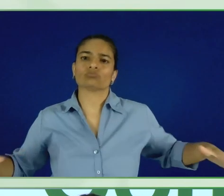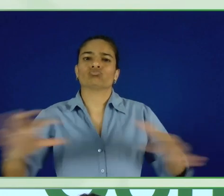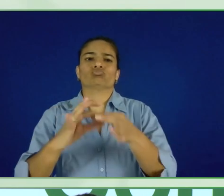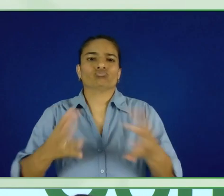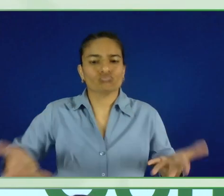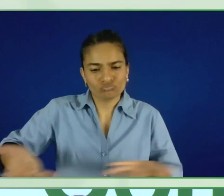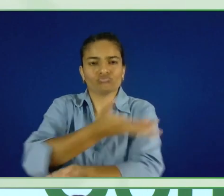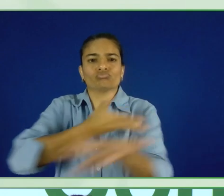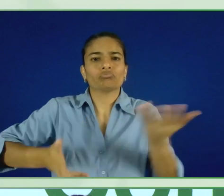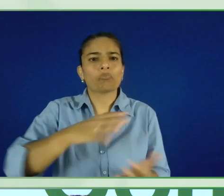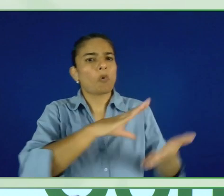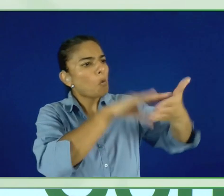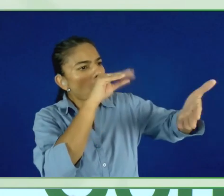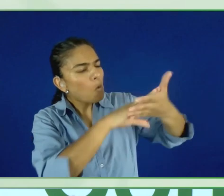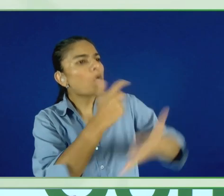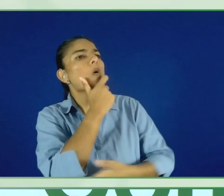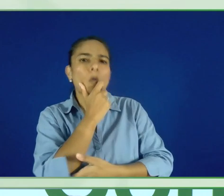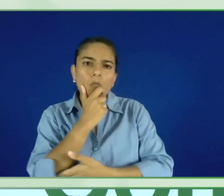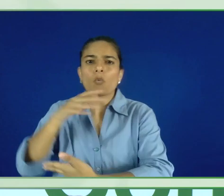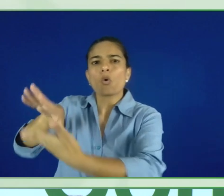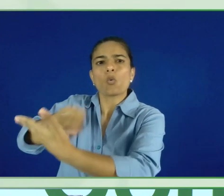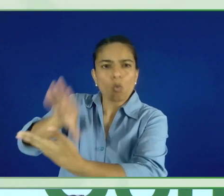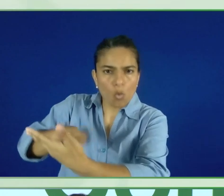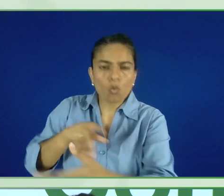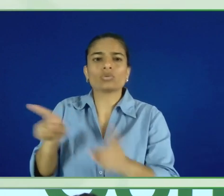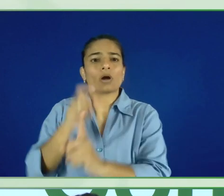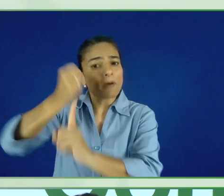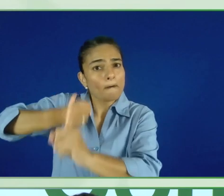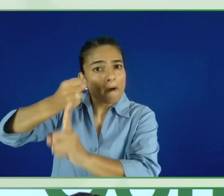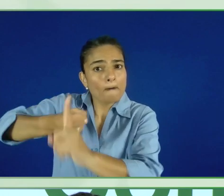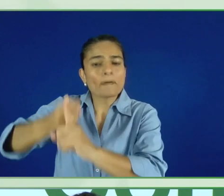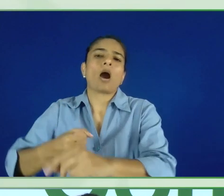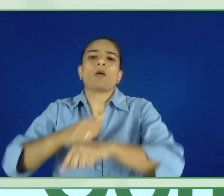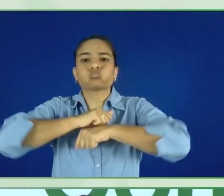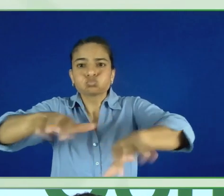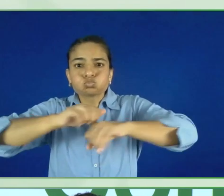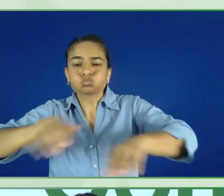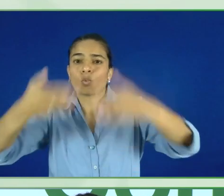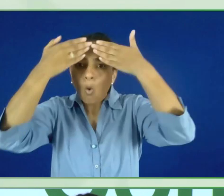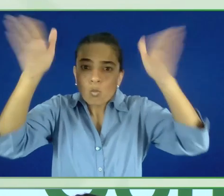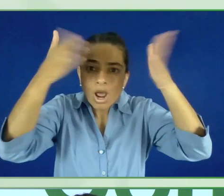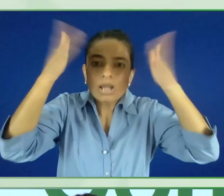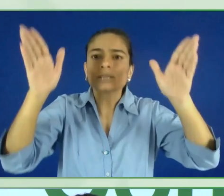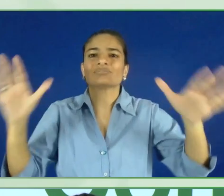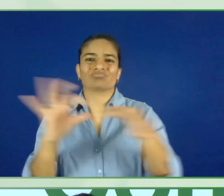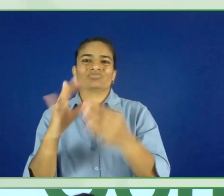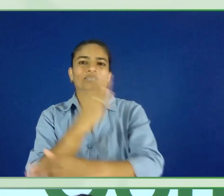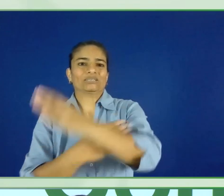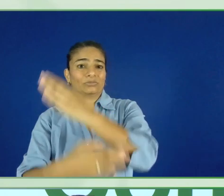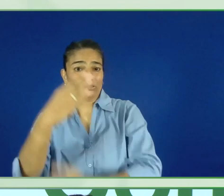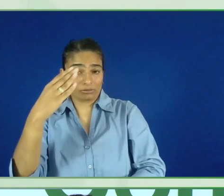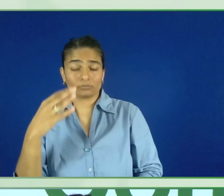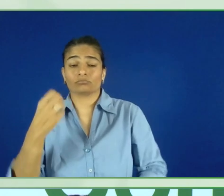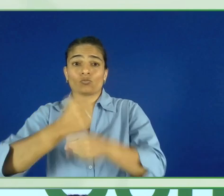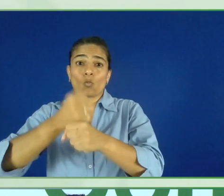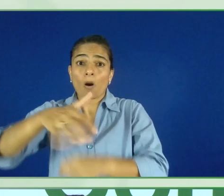campaigns where we're raising awareness about disability and workplace inclusion, the importance of it, and the resources and tools that